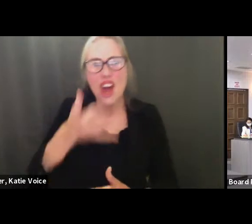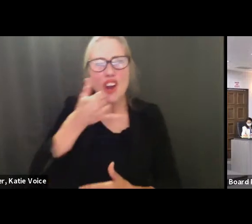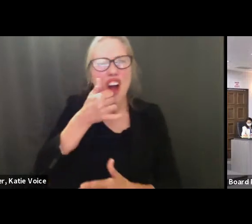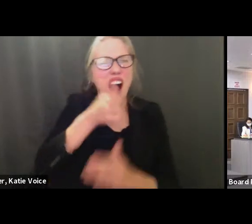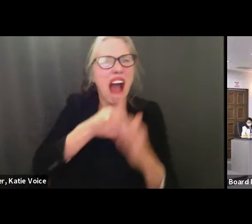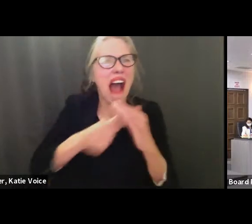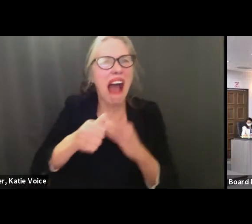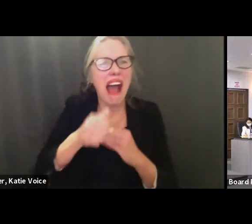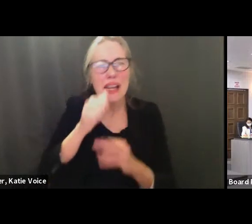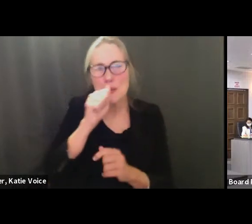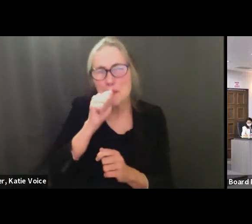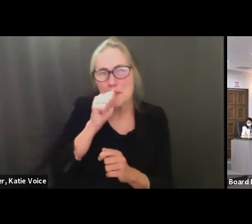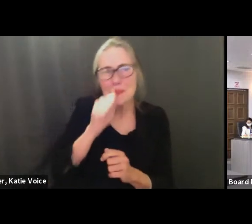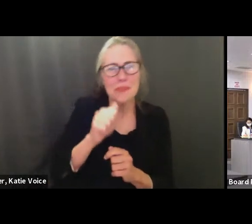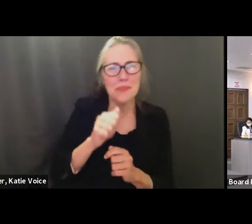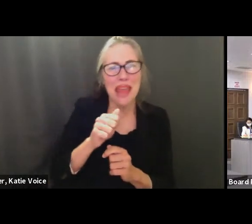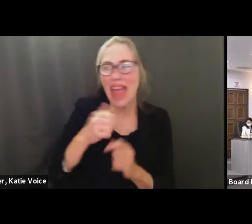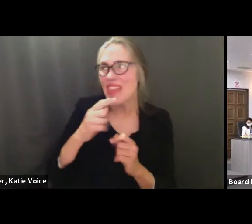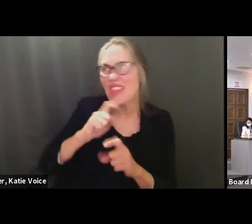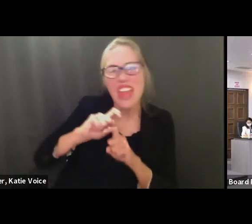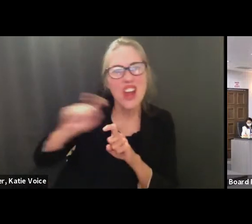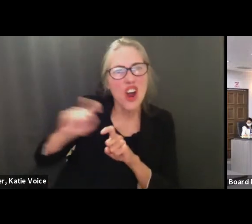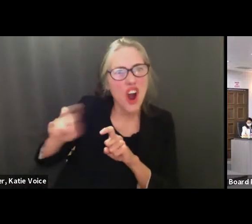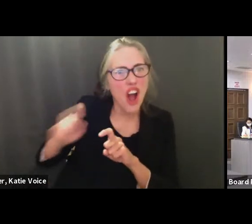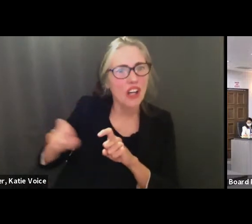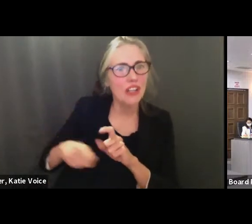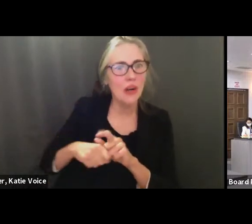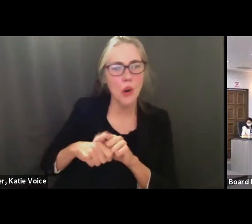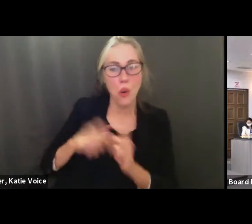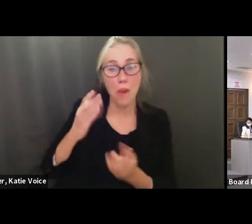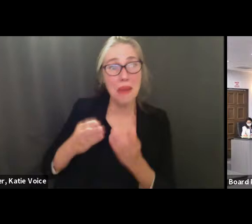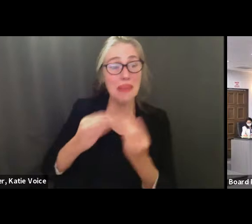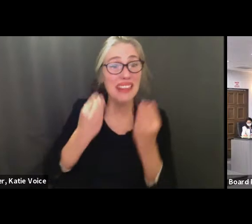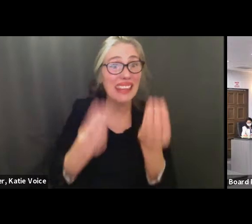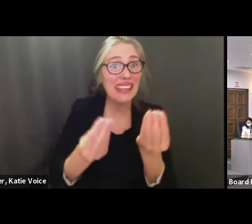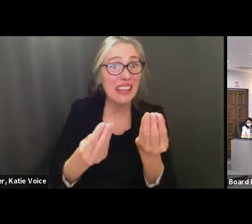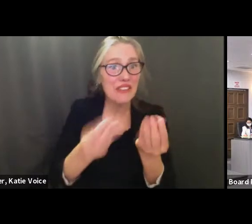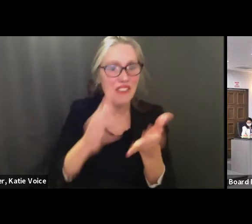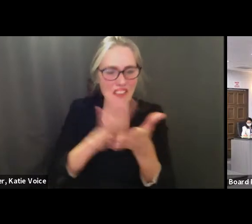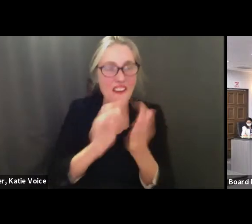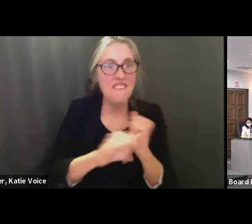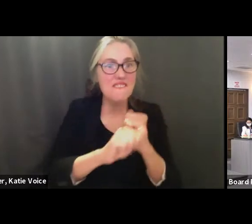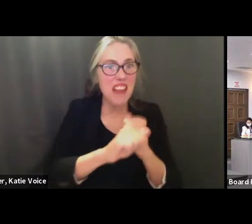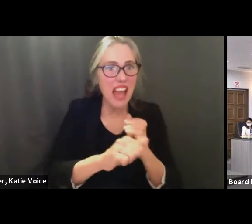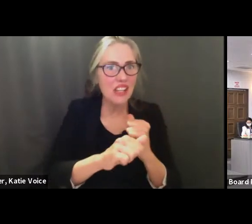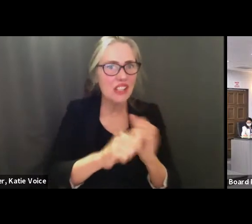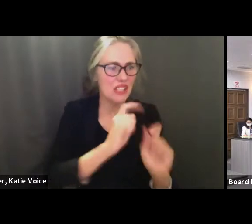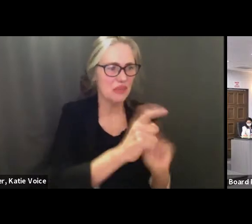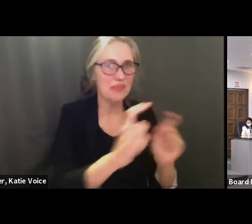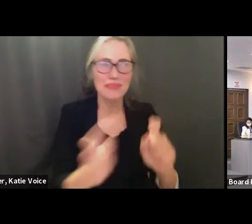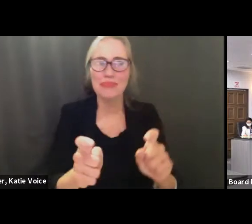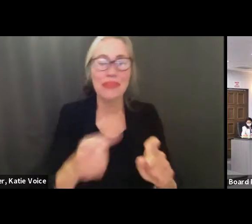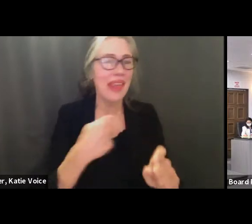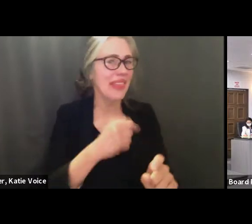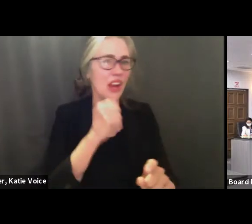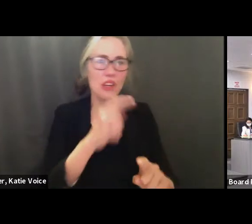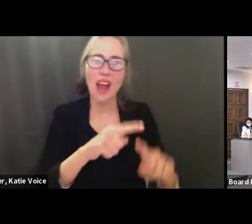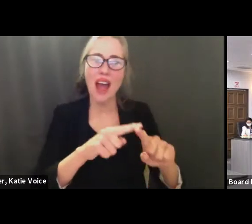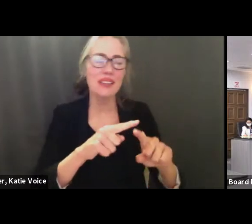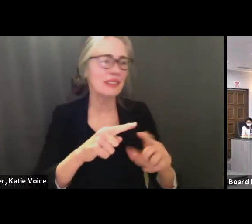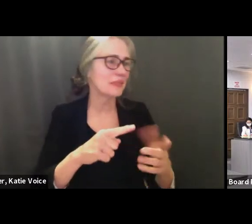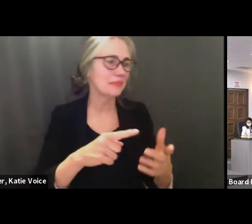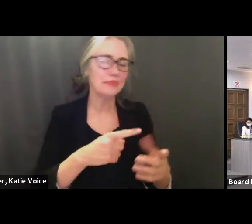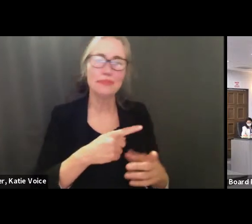son fuentes confiables. Padres, por favor, no se presten a hacer este tipo de llamadas. La intimidación es